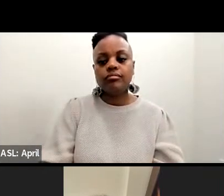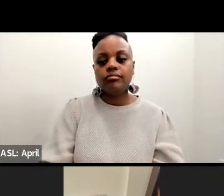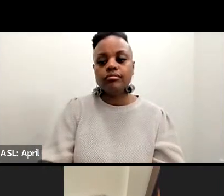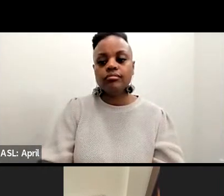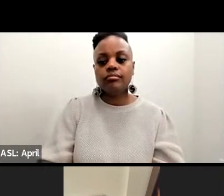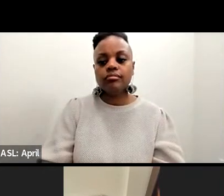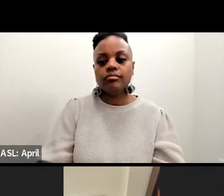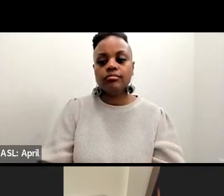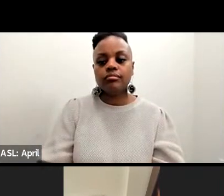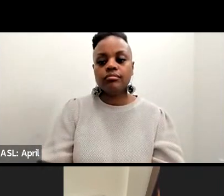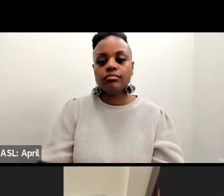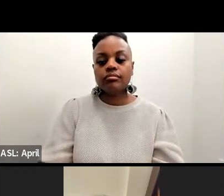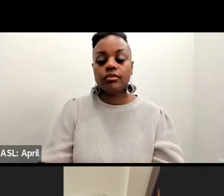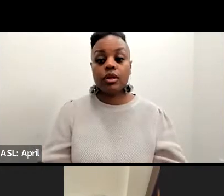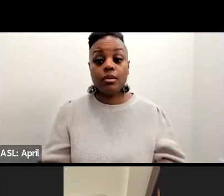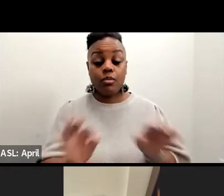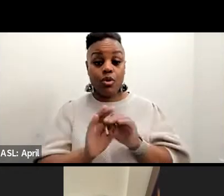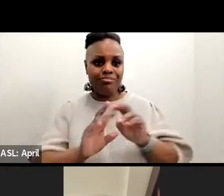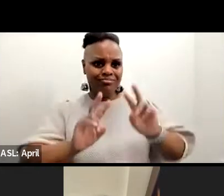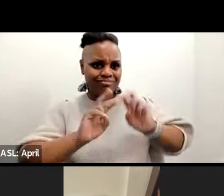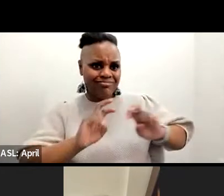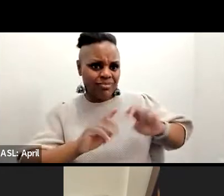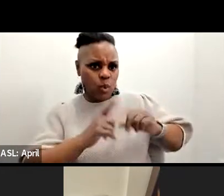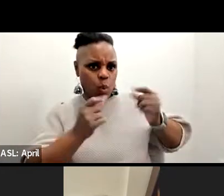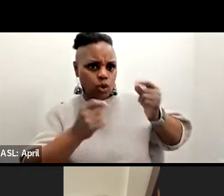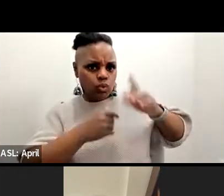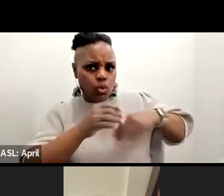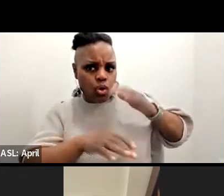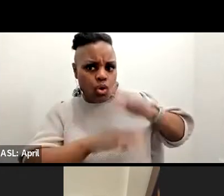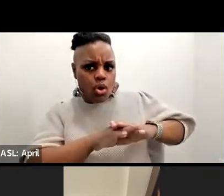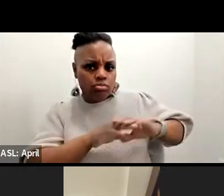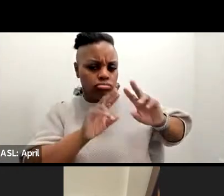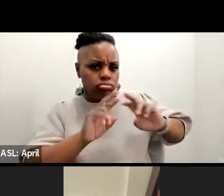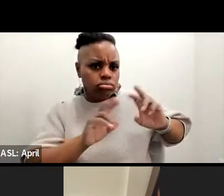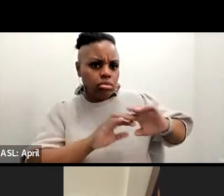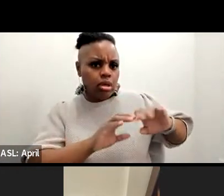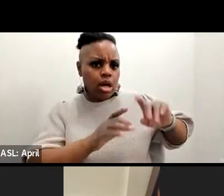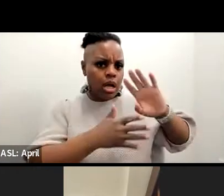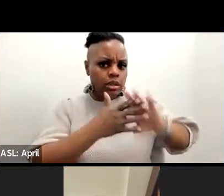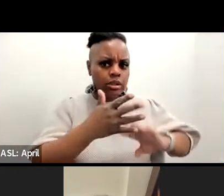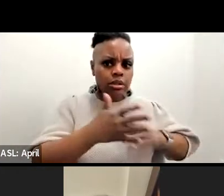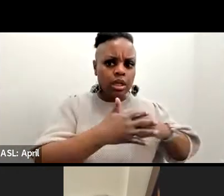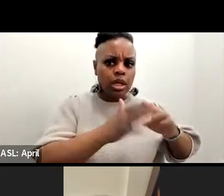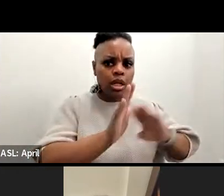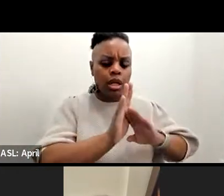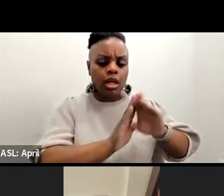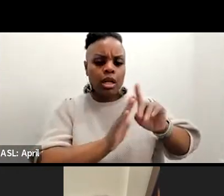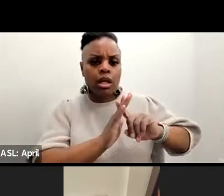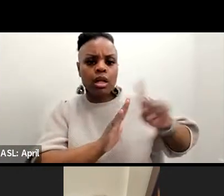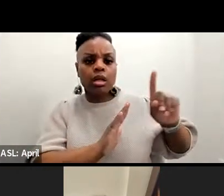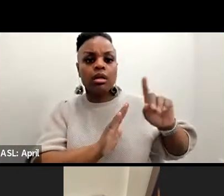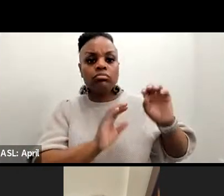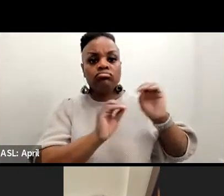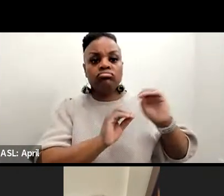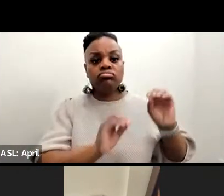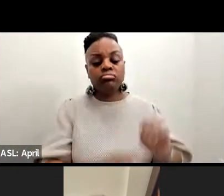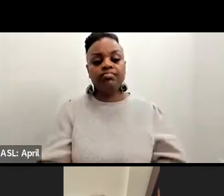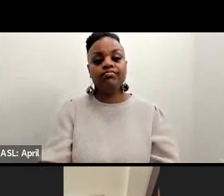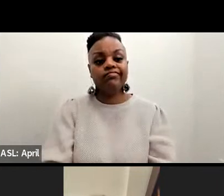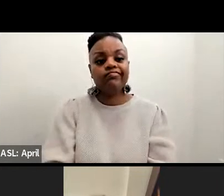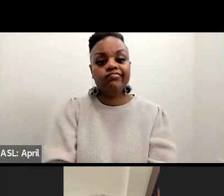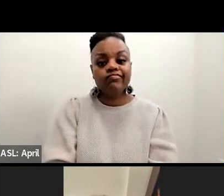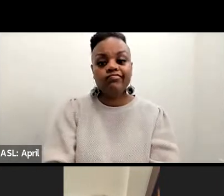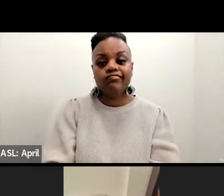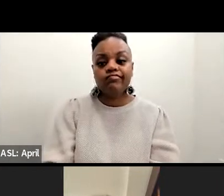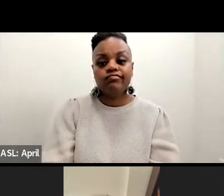maybe you can also touch on this question of, has the failure of the Brotherhood's approach generated in the rejection